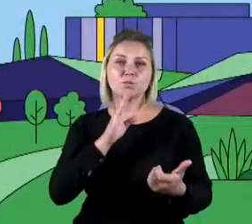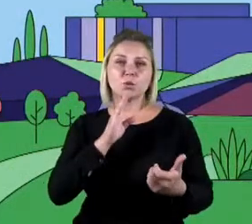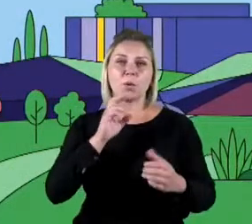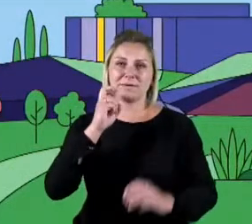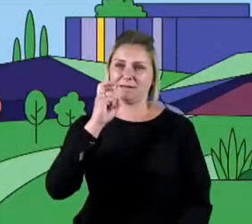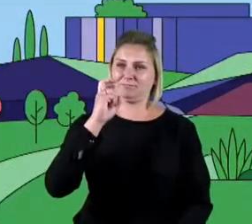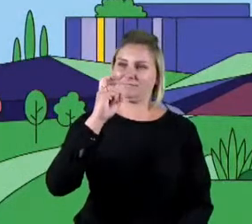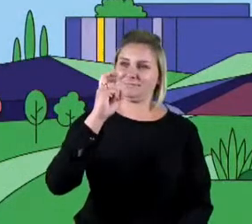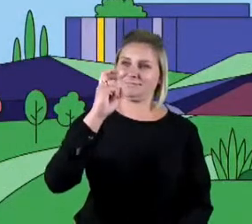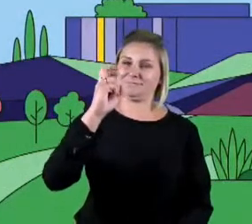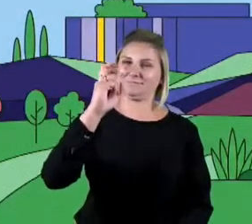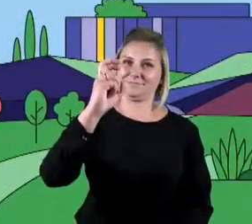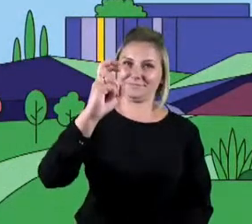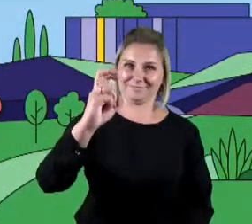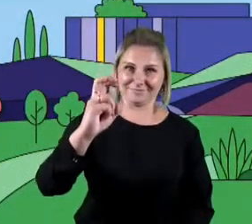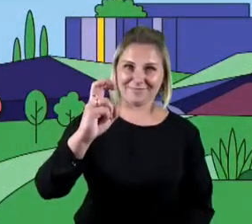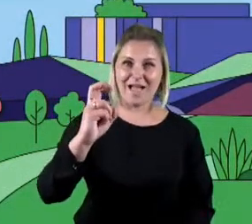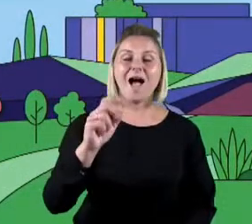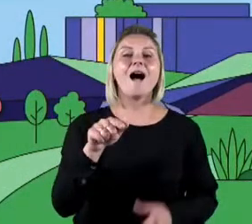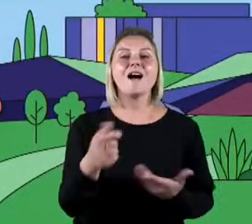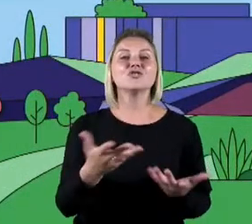car